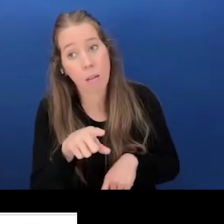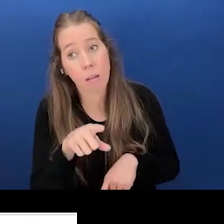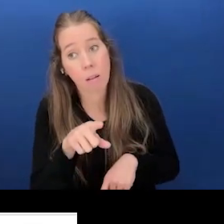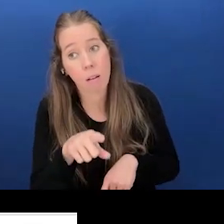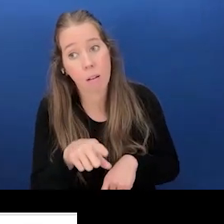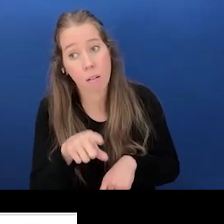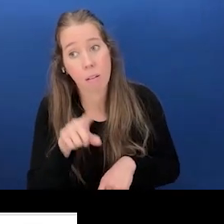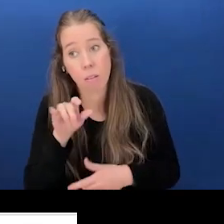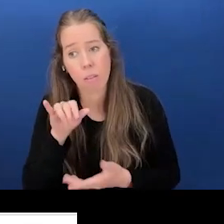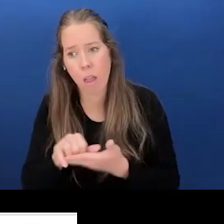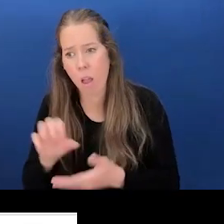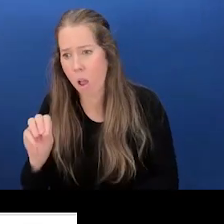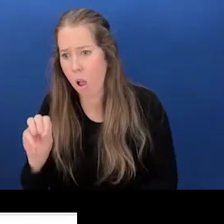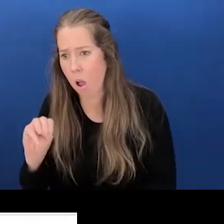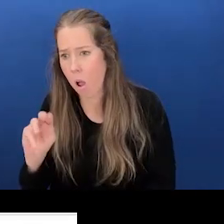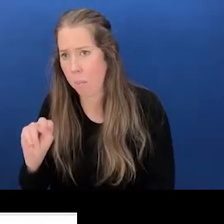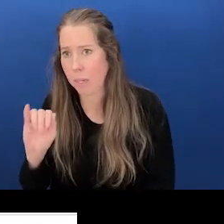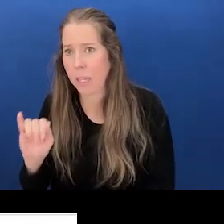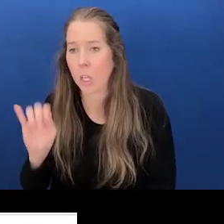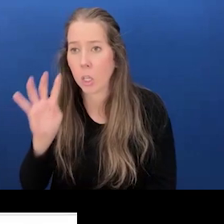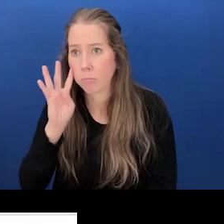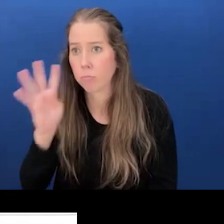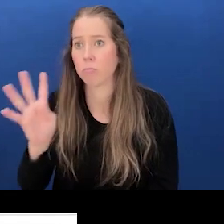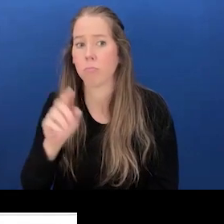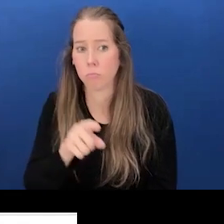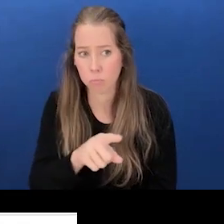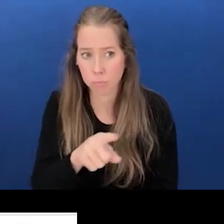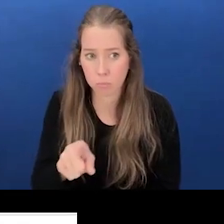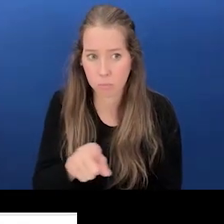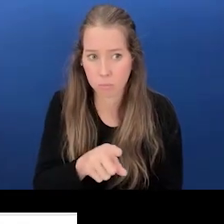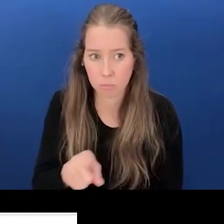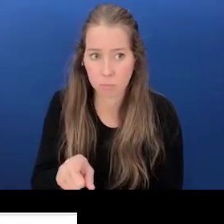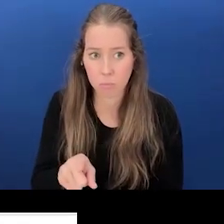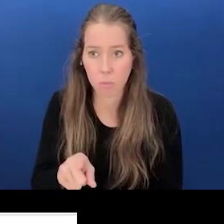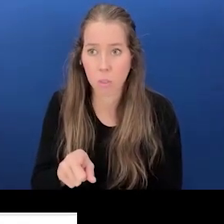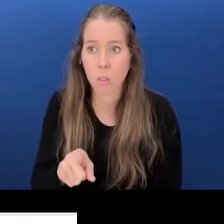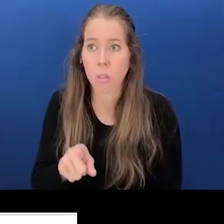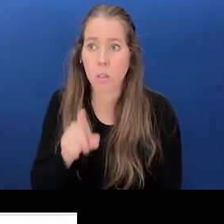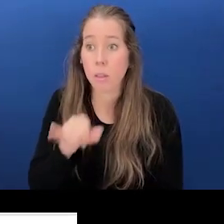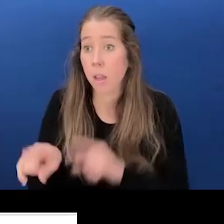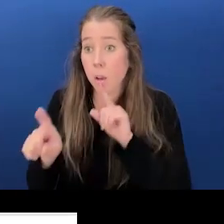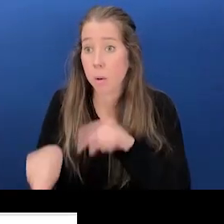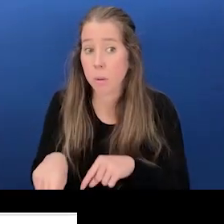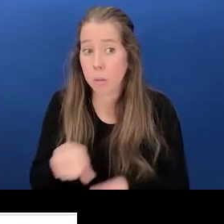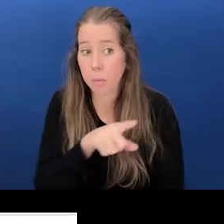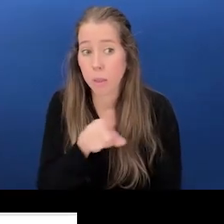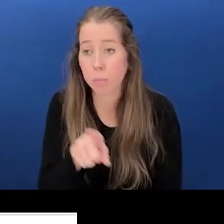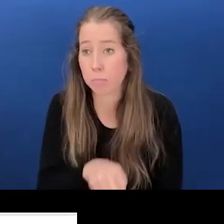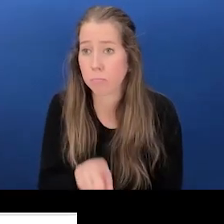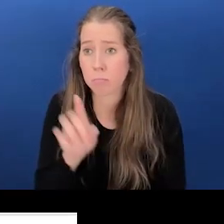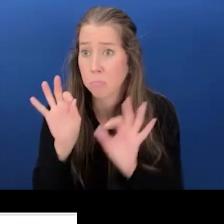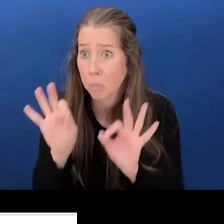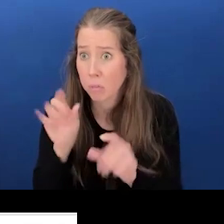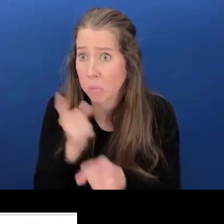that Omni came up with. And the reply is perfect,